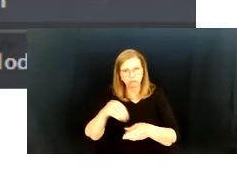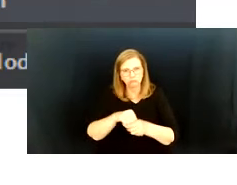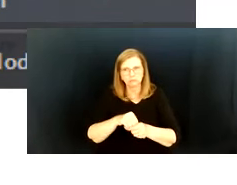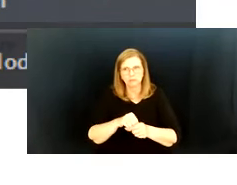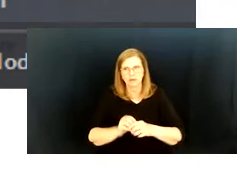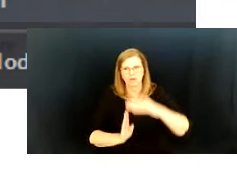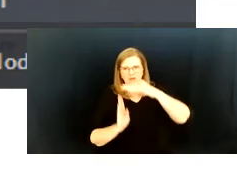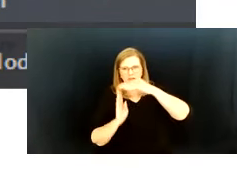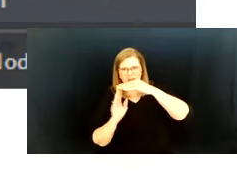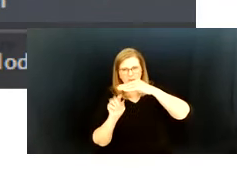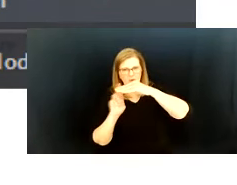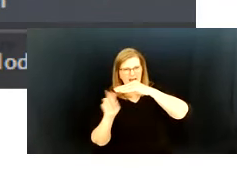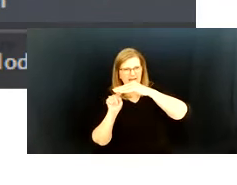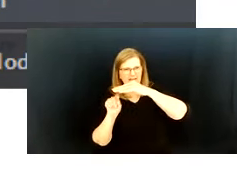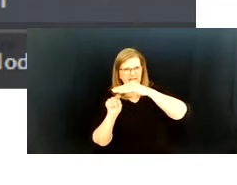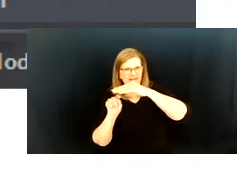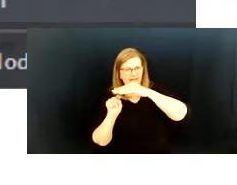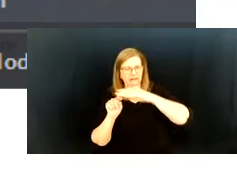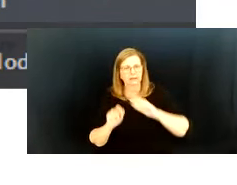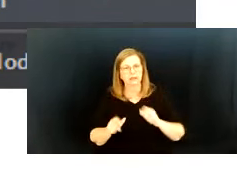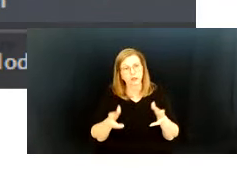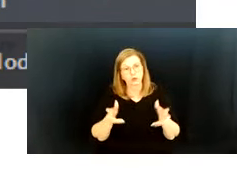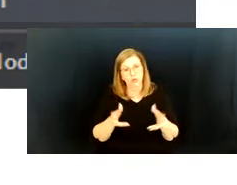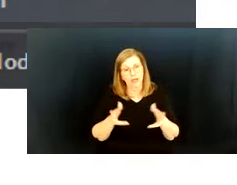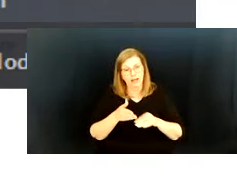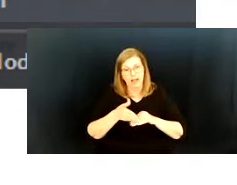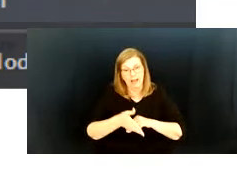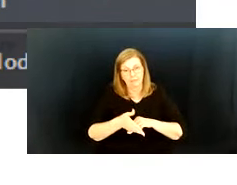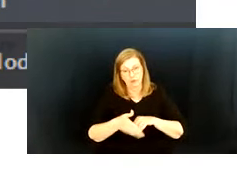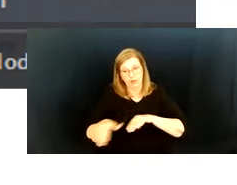button. Click on the chat after exiting full screen